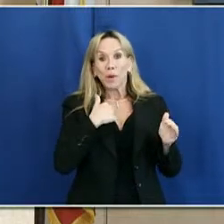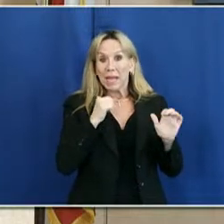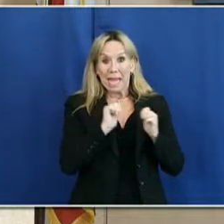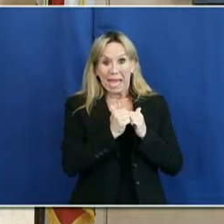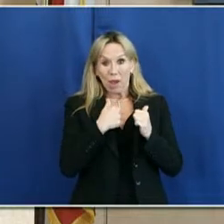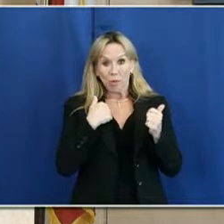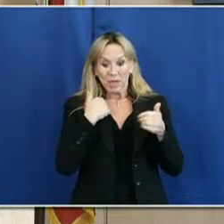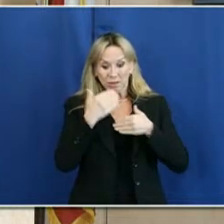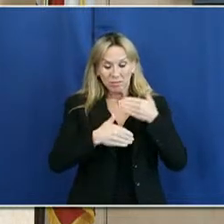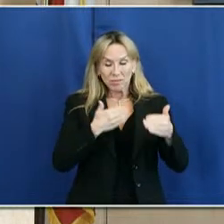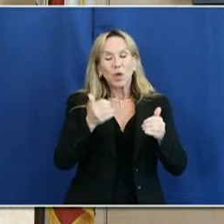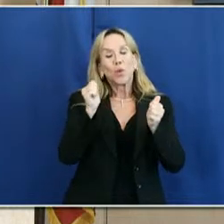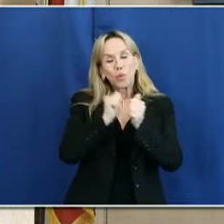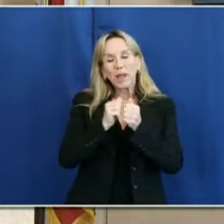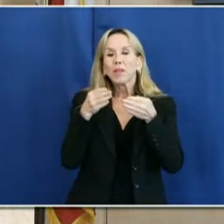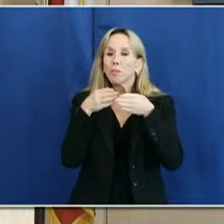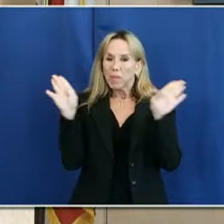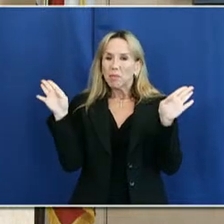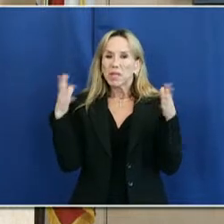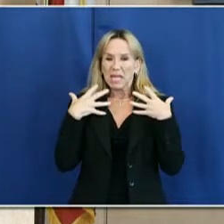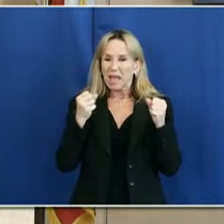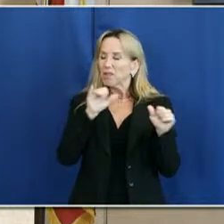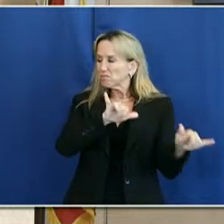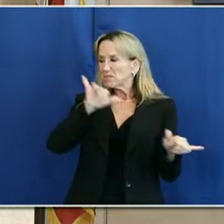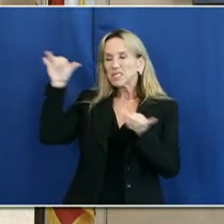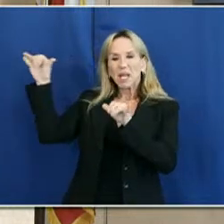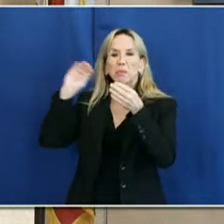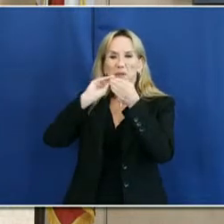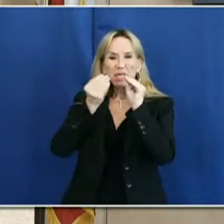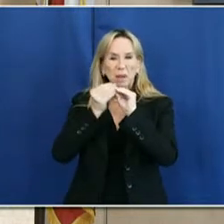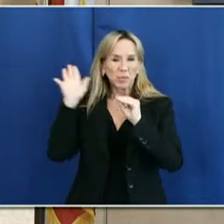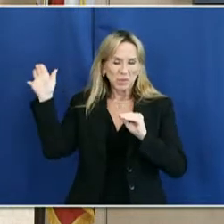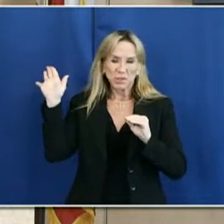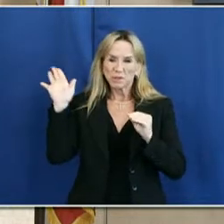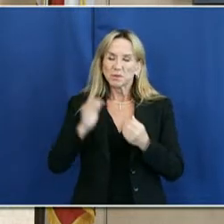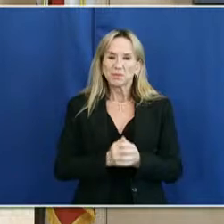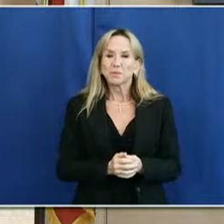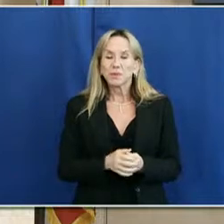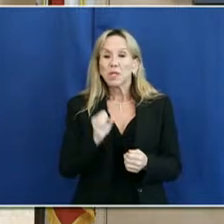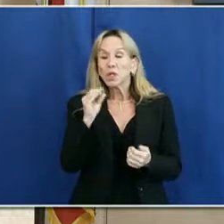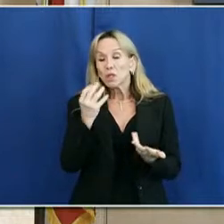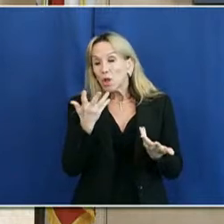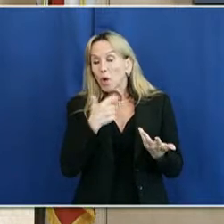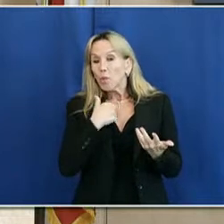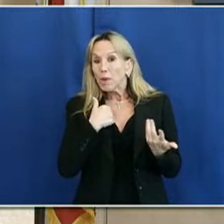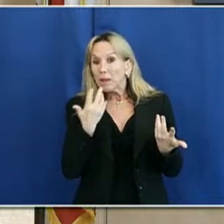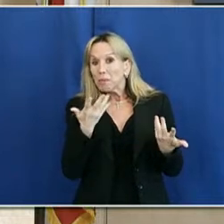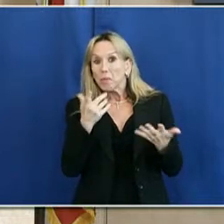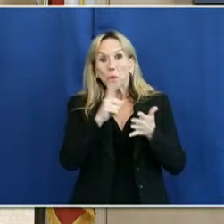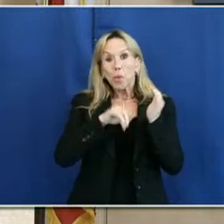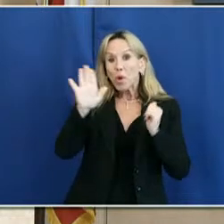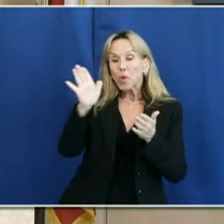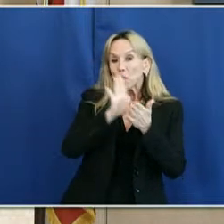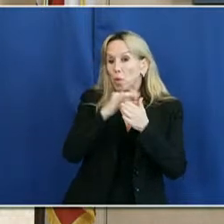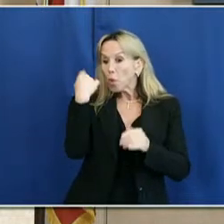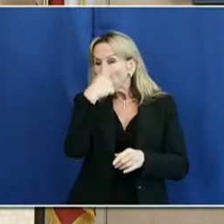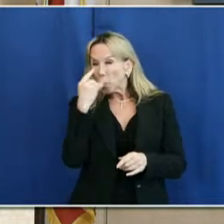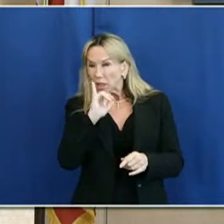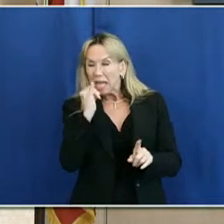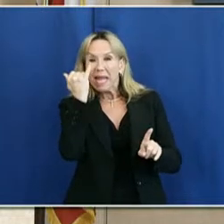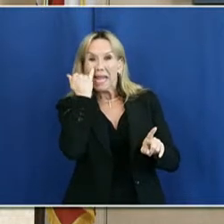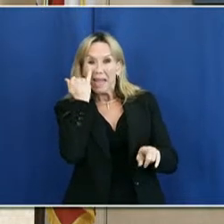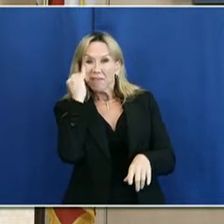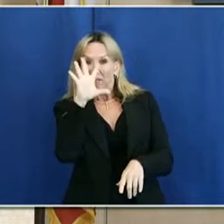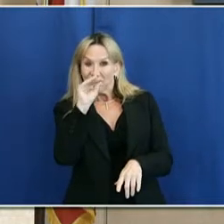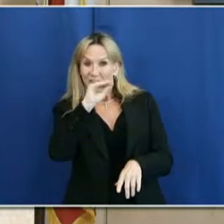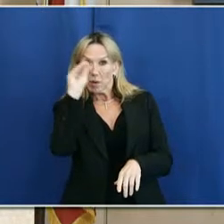with public health. It follows those metrics. So we would basically just put some assumptions forward. What does your school look like if 50% of your